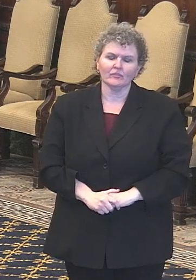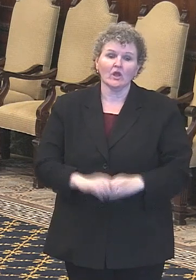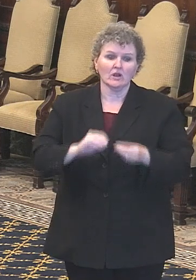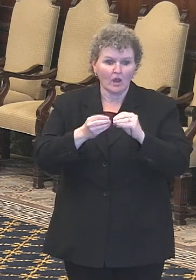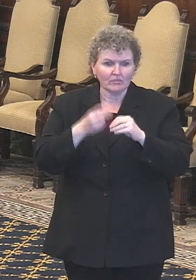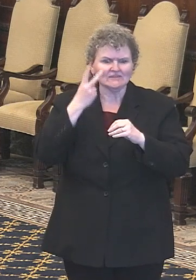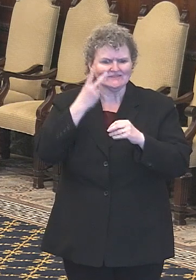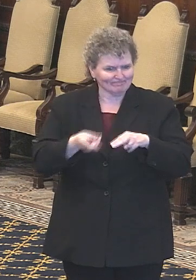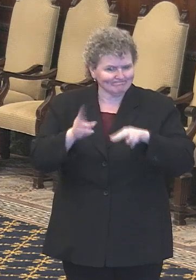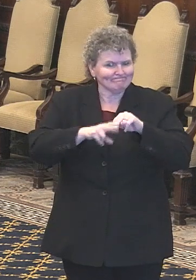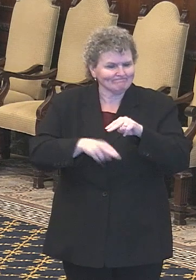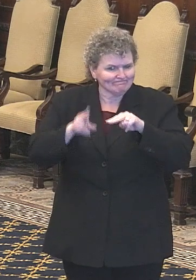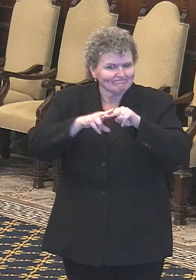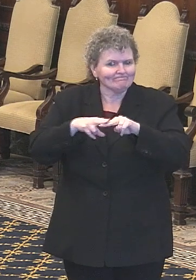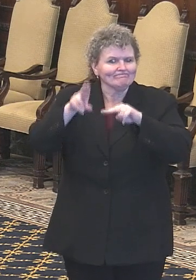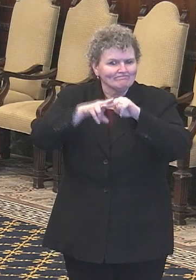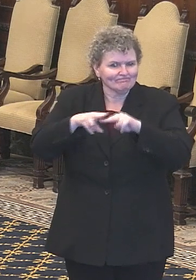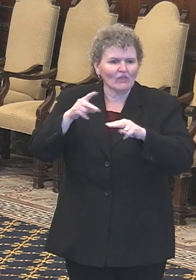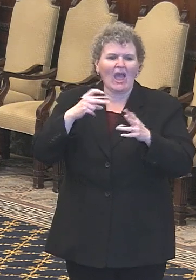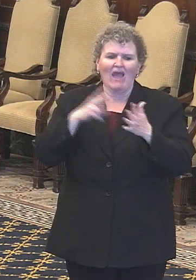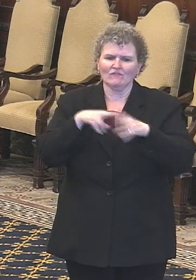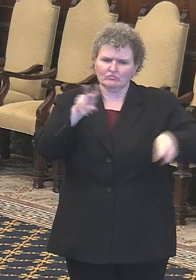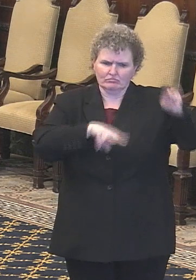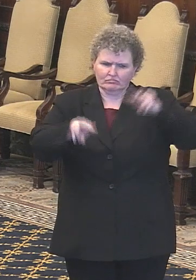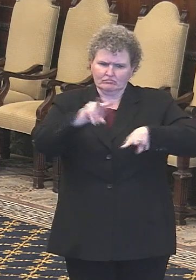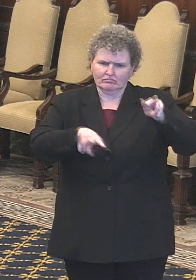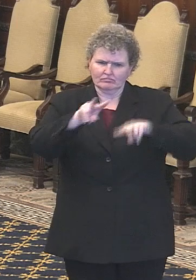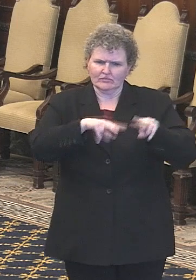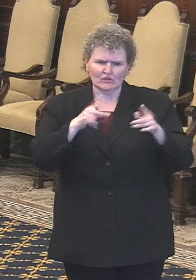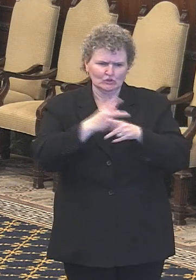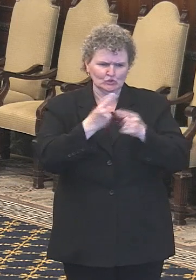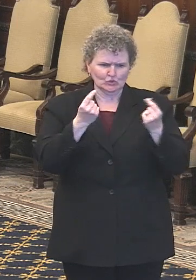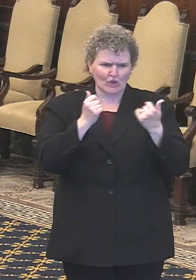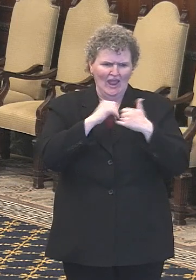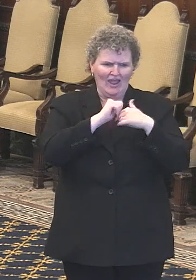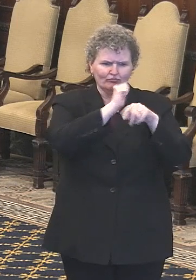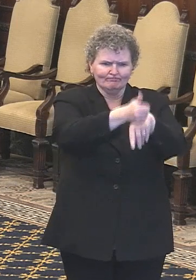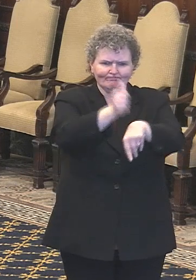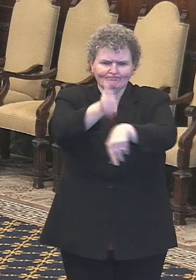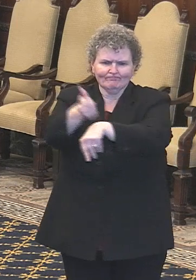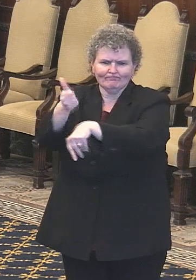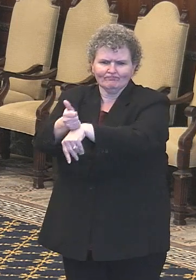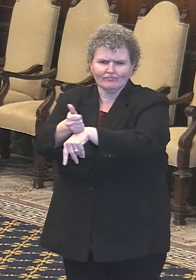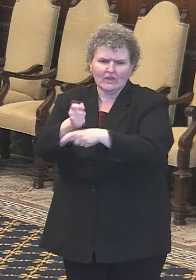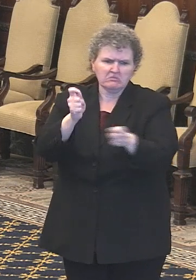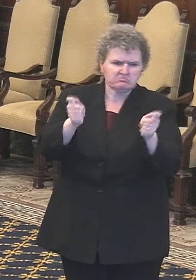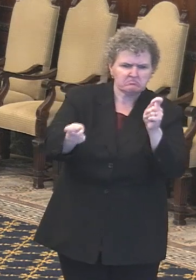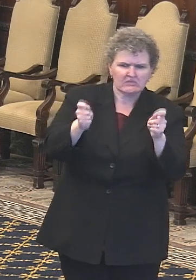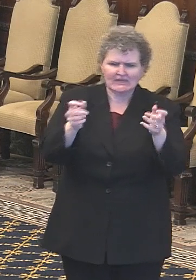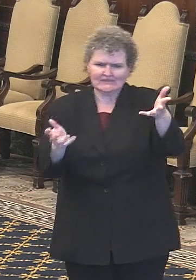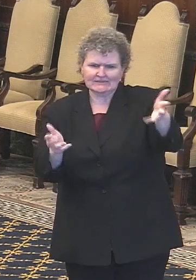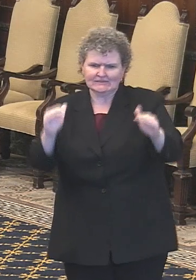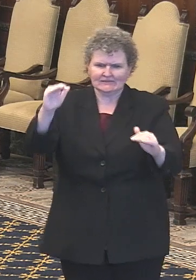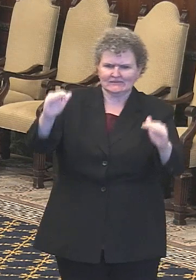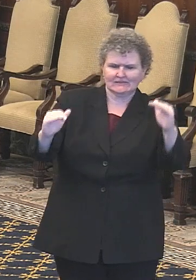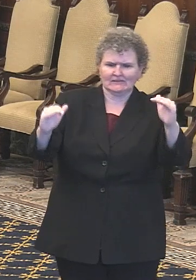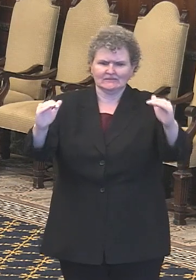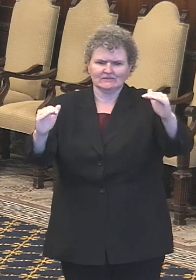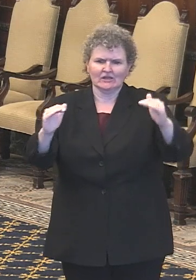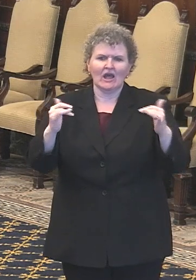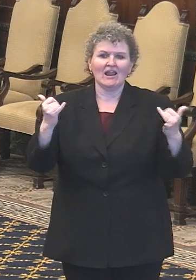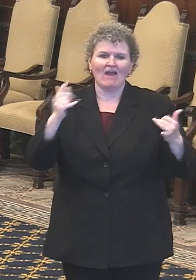that 100 county inmates have been tested positive so far. Do you have a number of how many you've